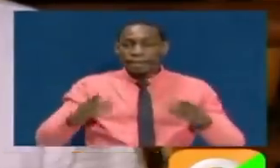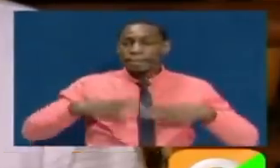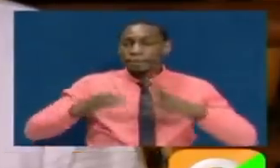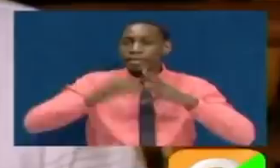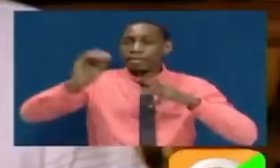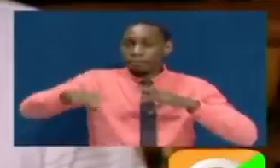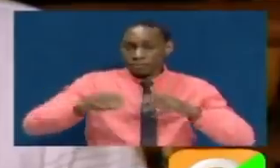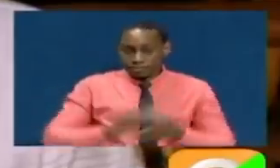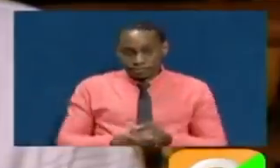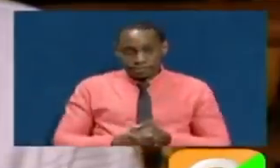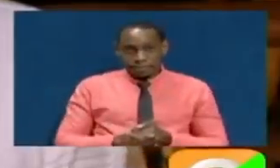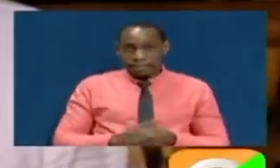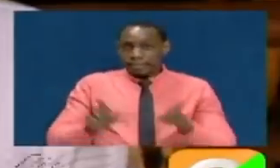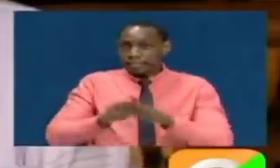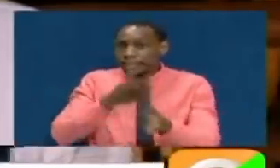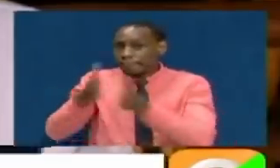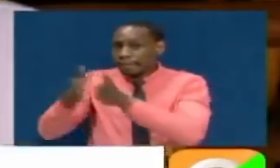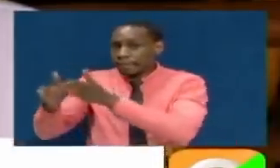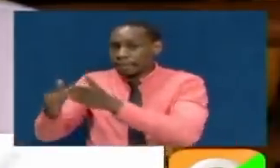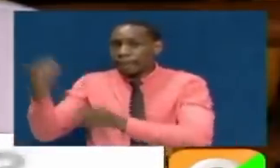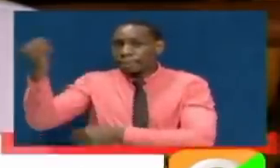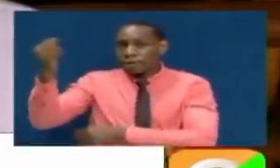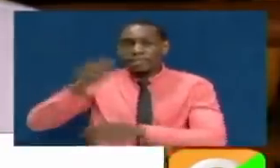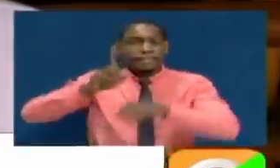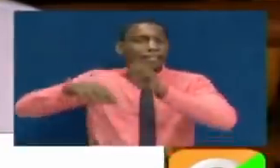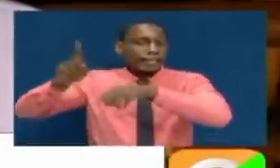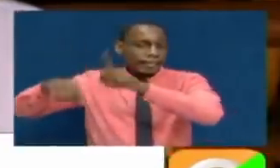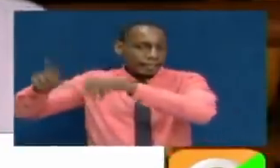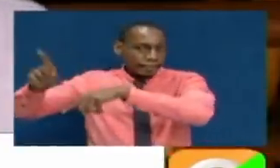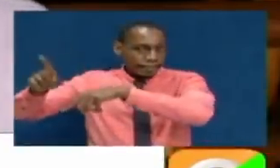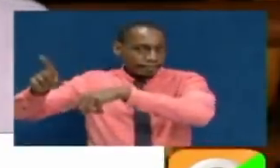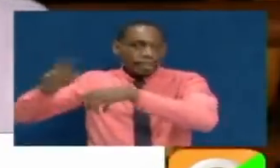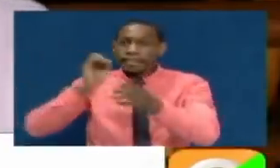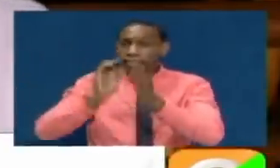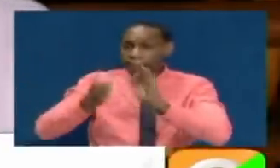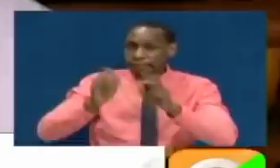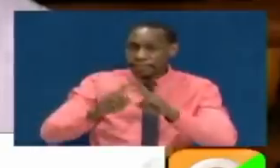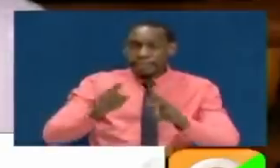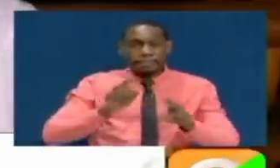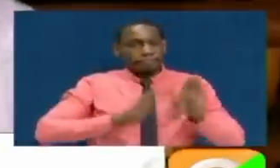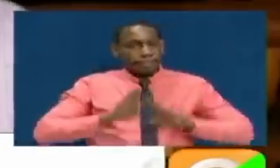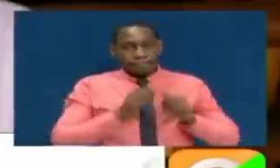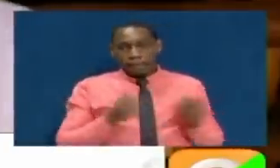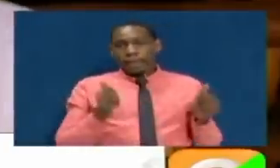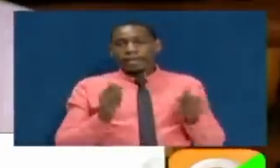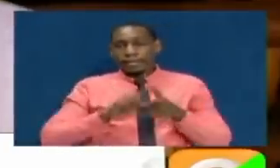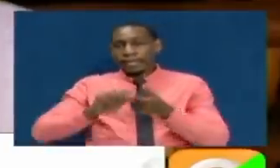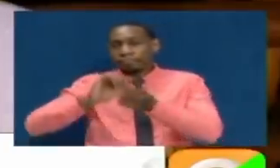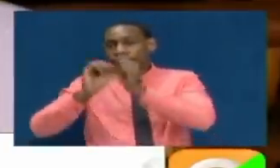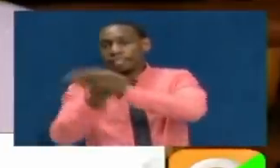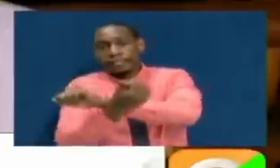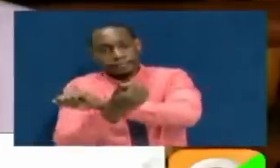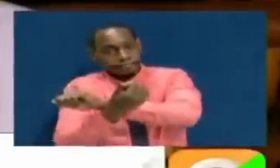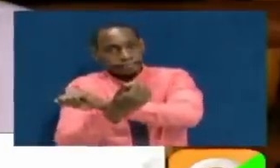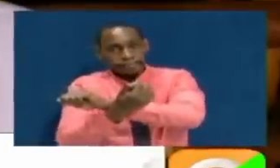still divorce. These arrangements, politics is dynamic. And if you started by behaving well and then you change